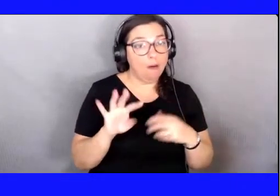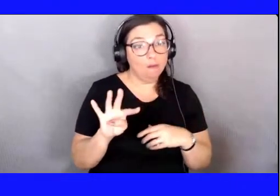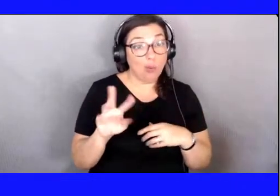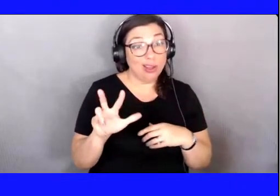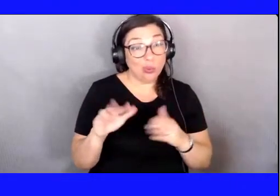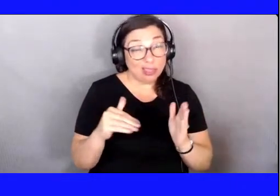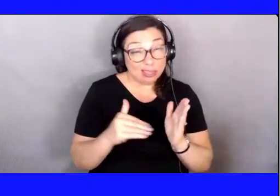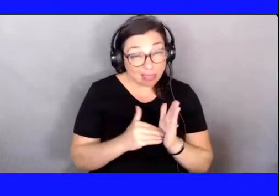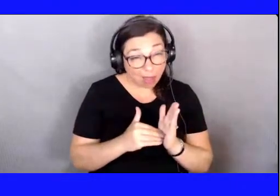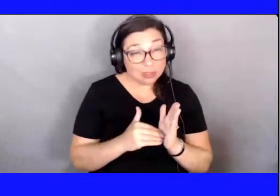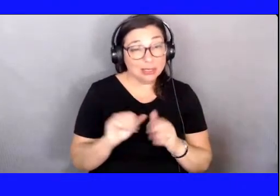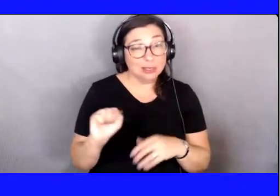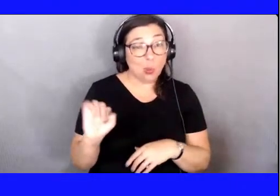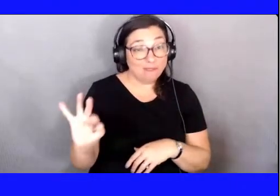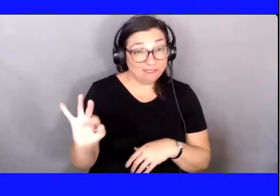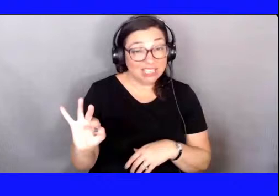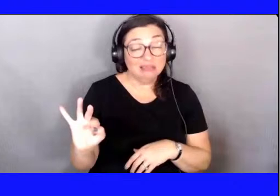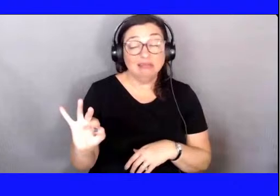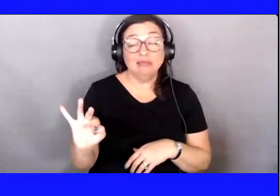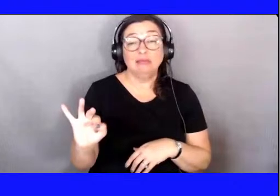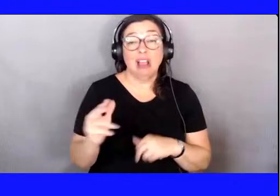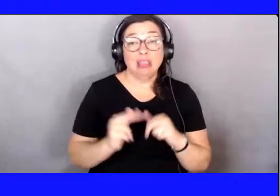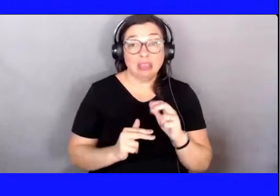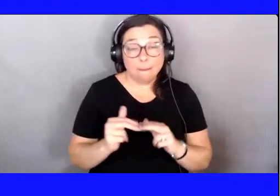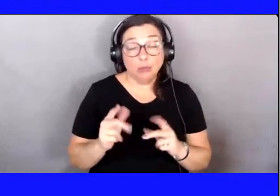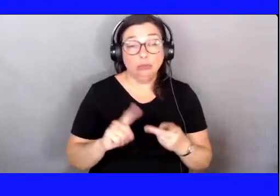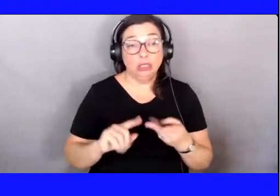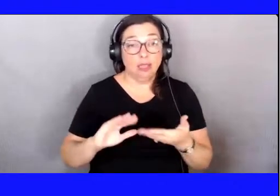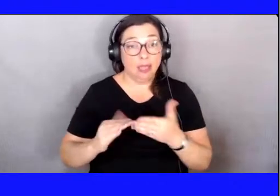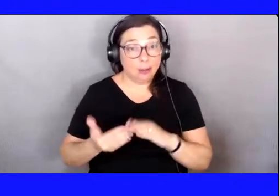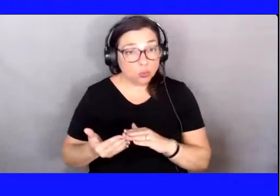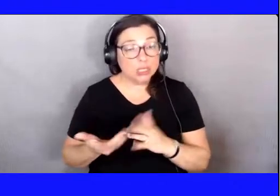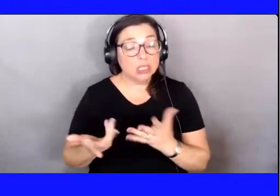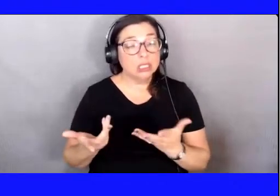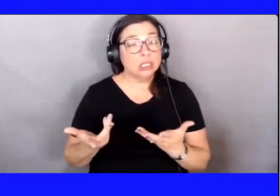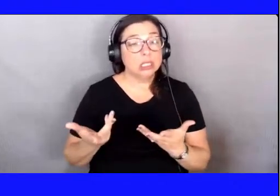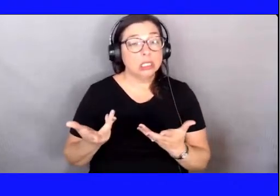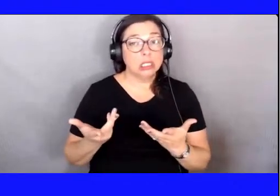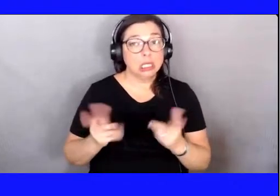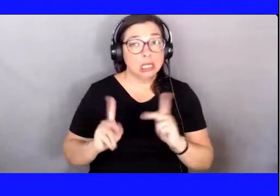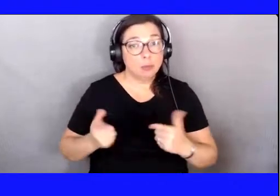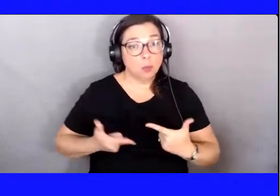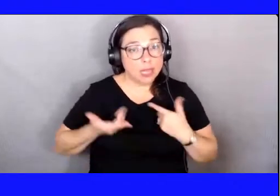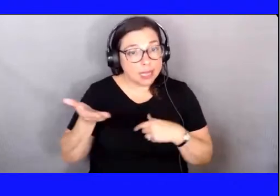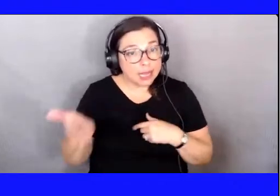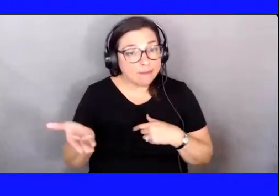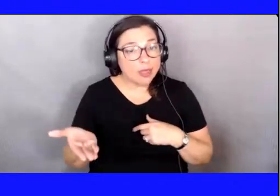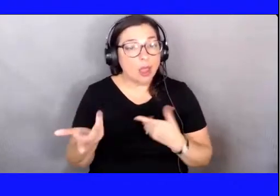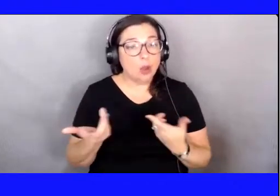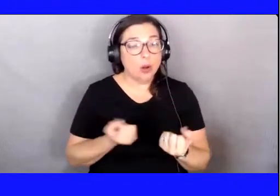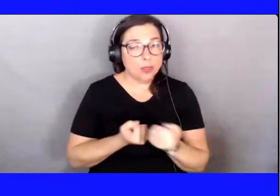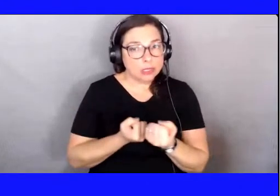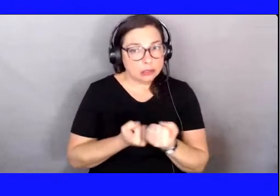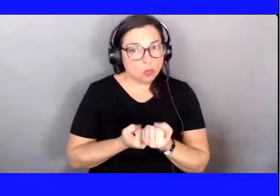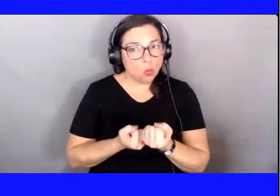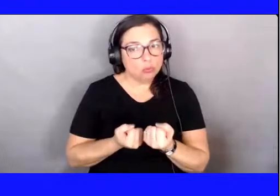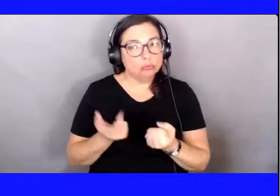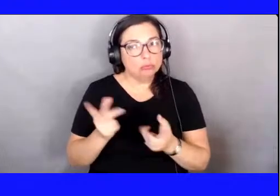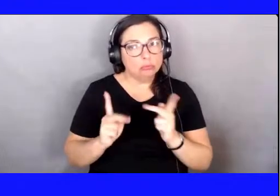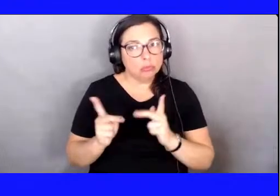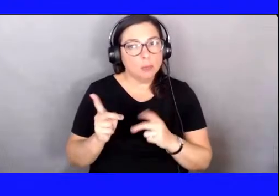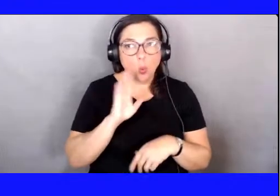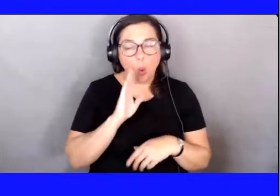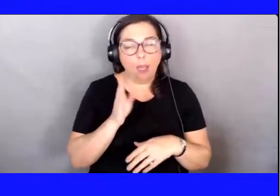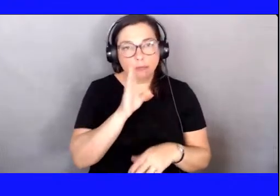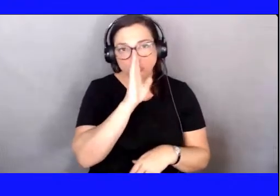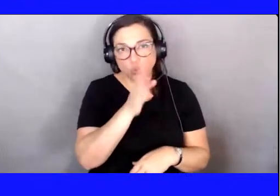health clinic, the building, the community at large, the tenants, the supportive housing tenants in the building will also have direct access